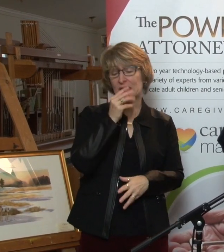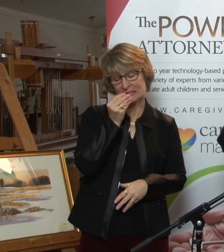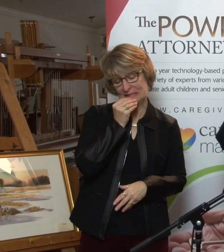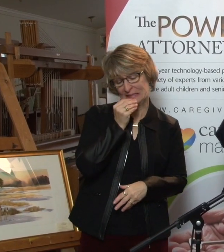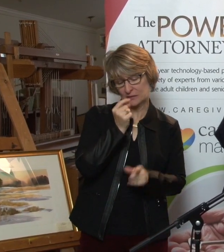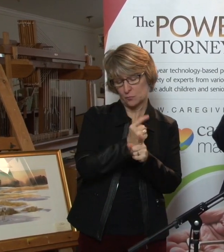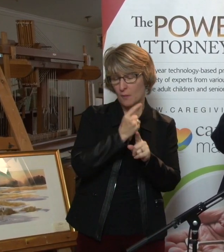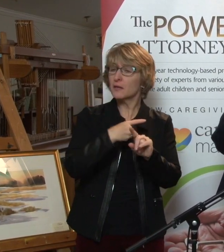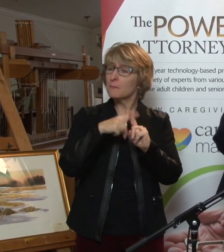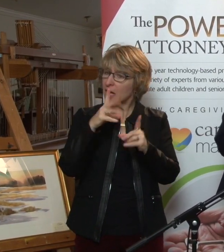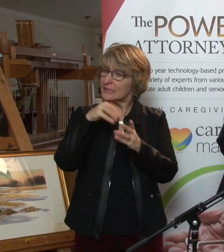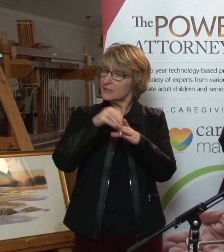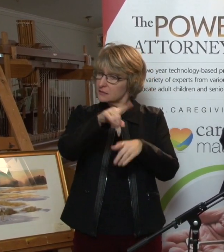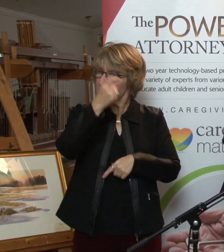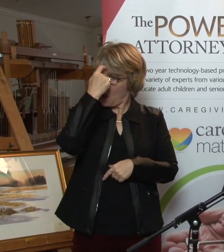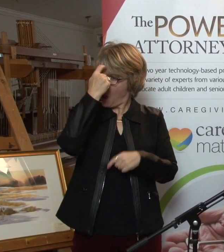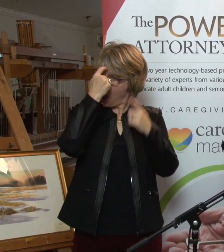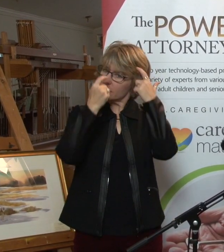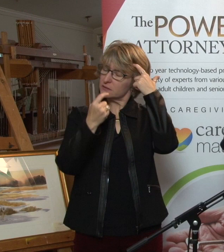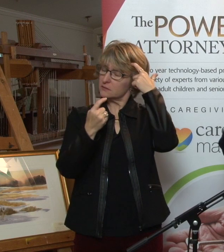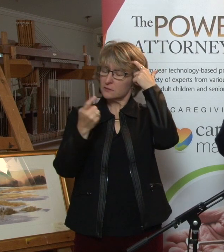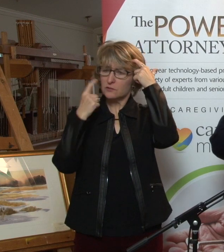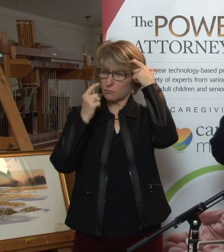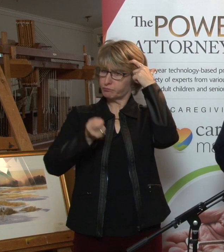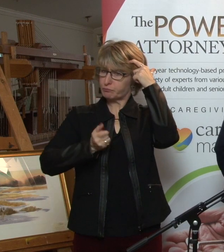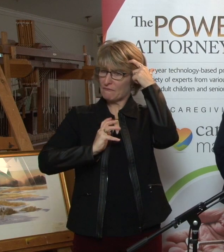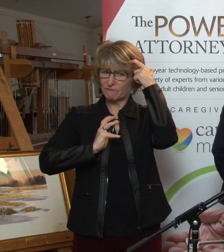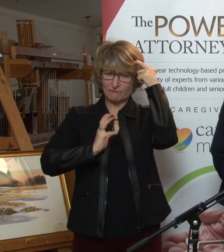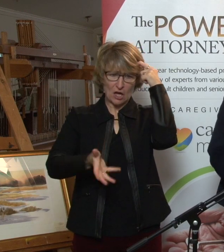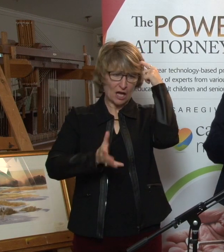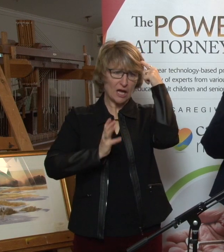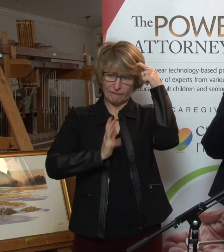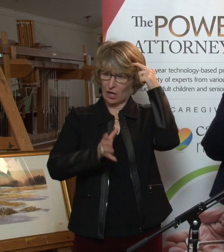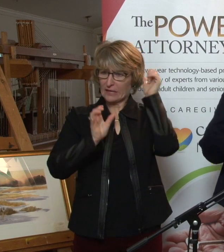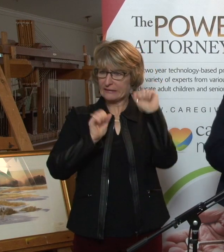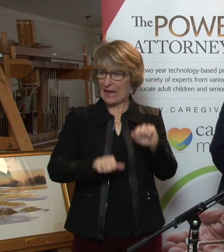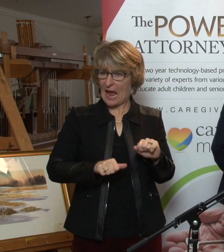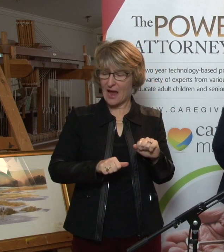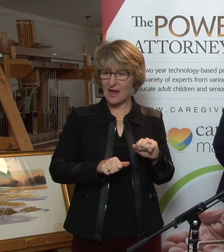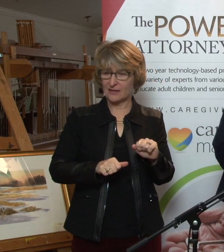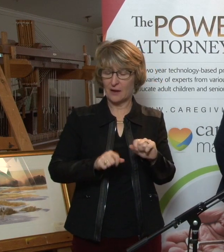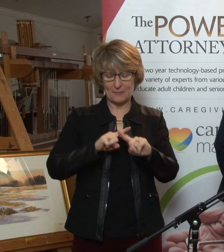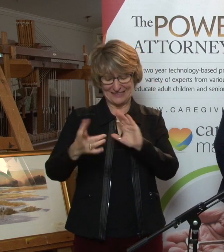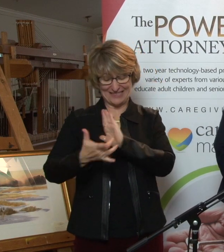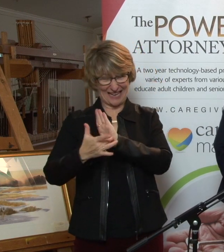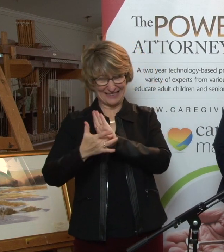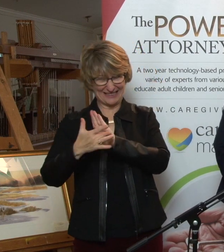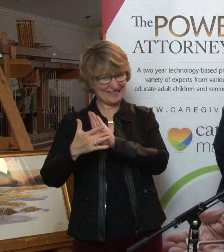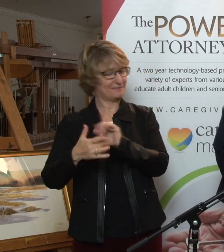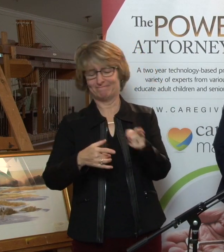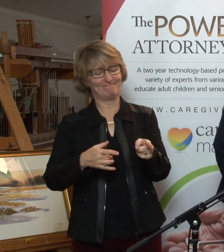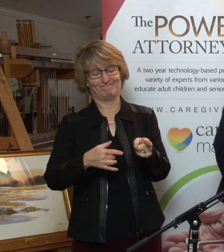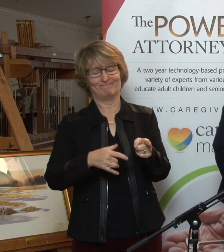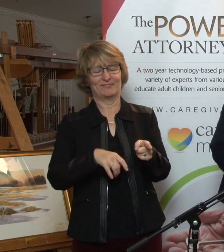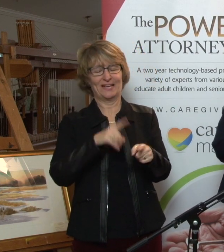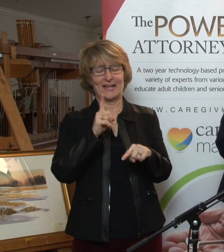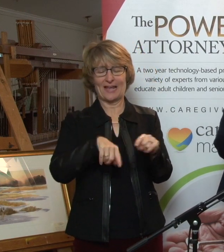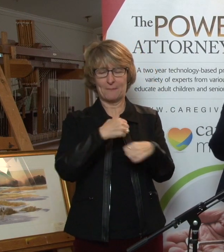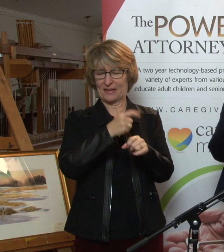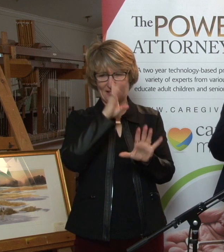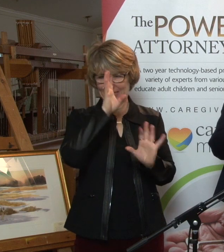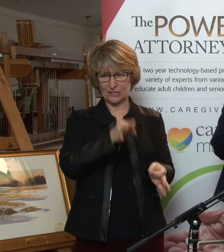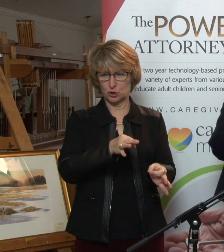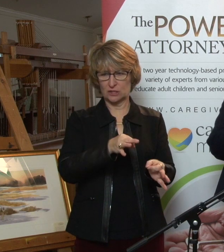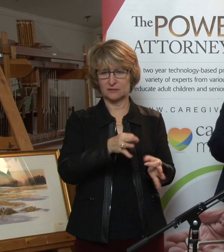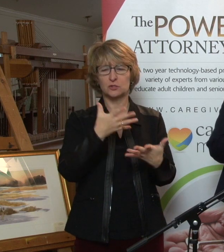but in his idea was that he was able to do that. But technically speaking, he's incapable of making that decision. He's